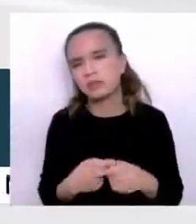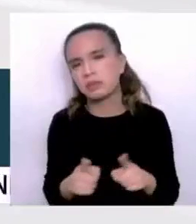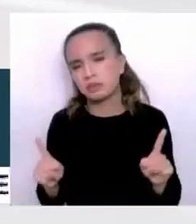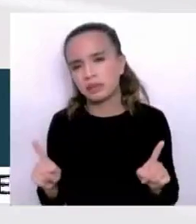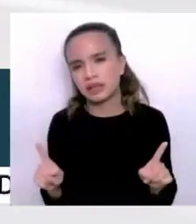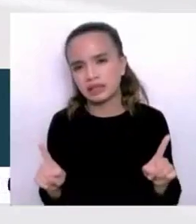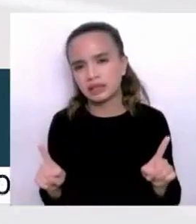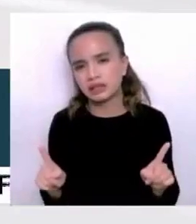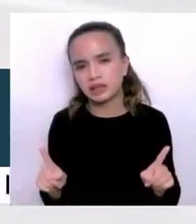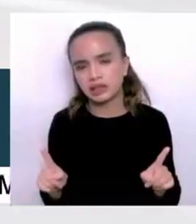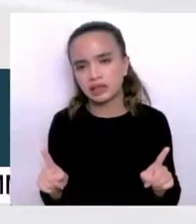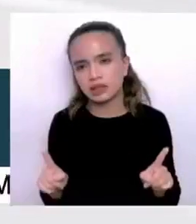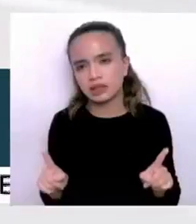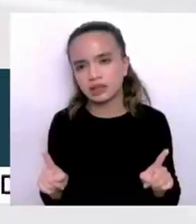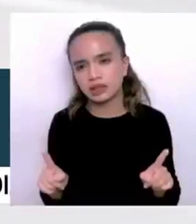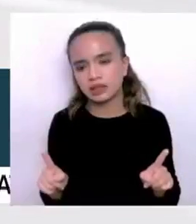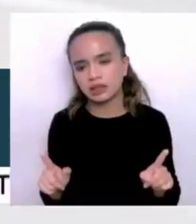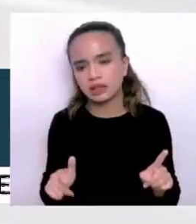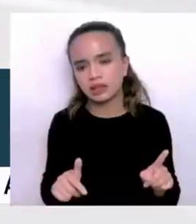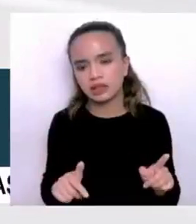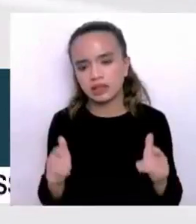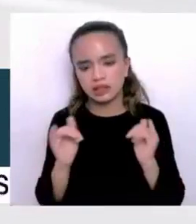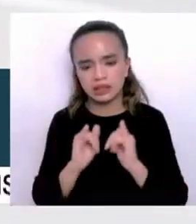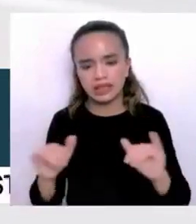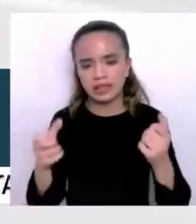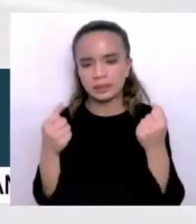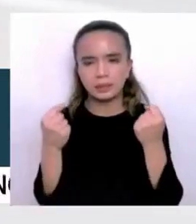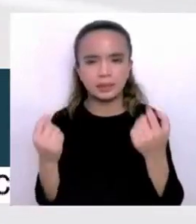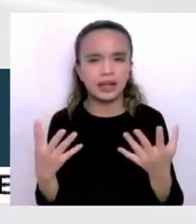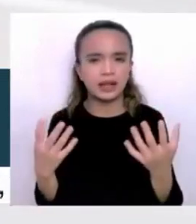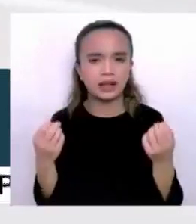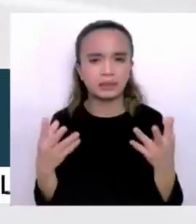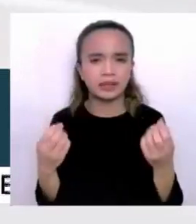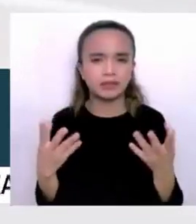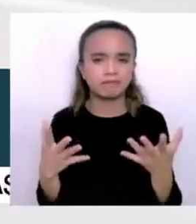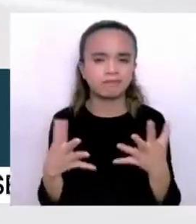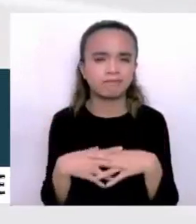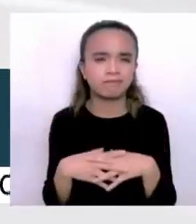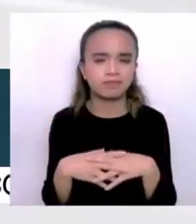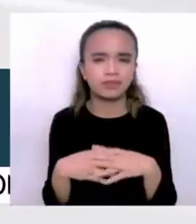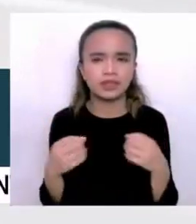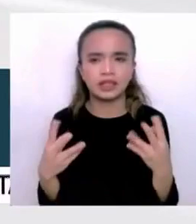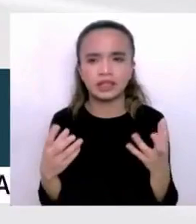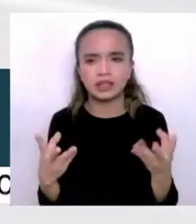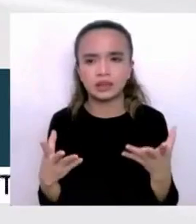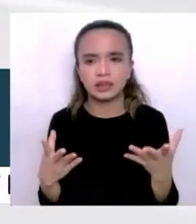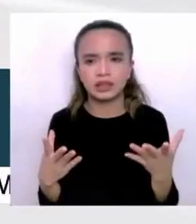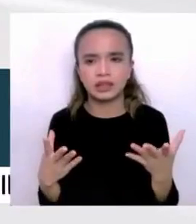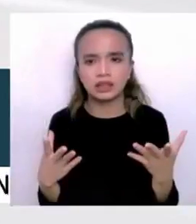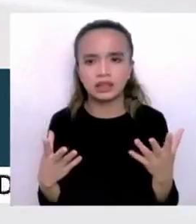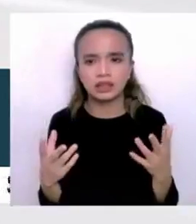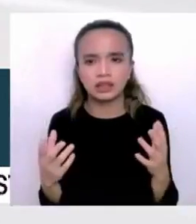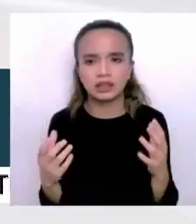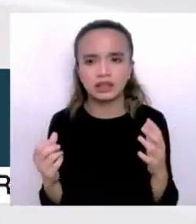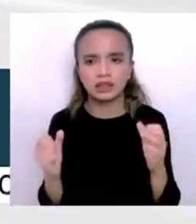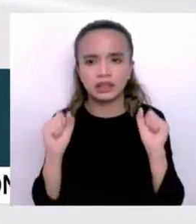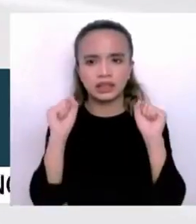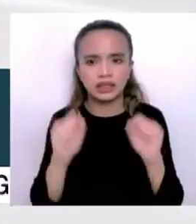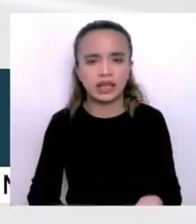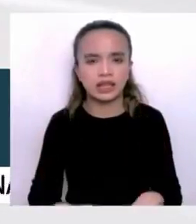as there are still a lot of wealth recovery that we can get from the